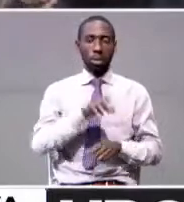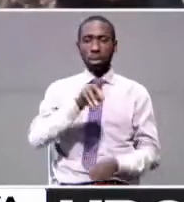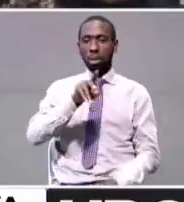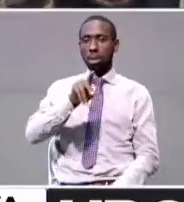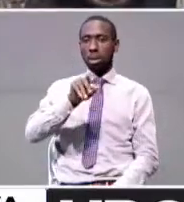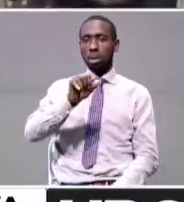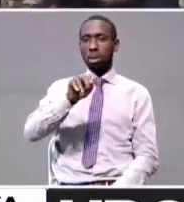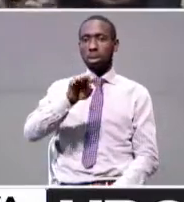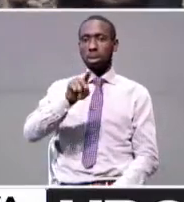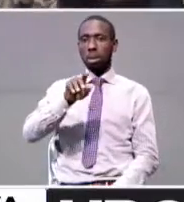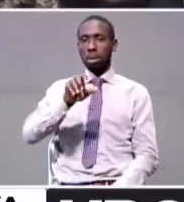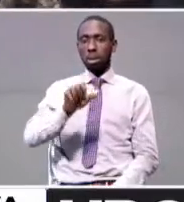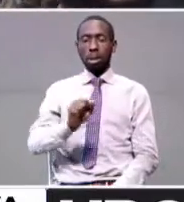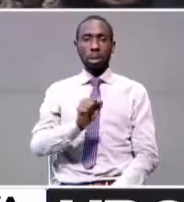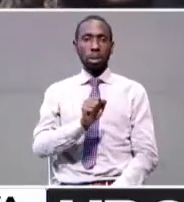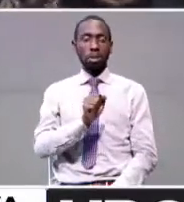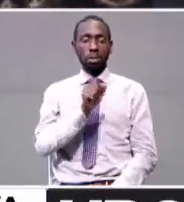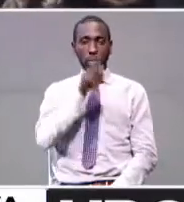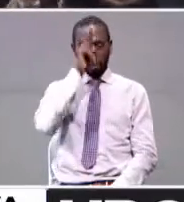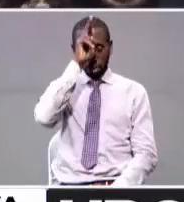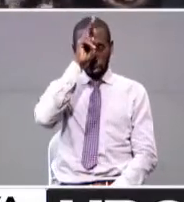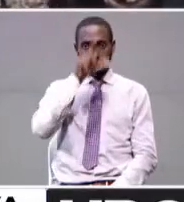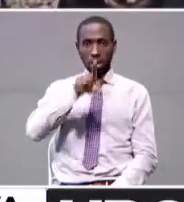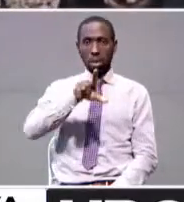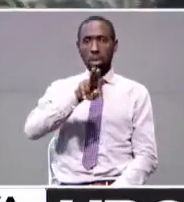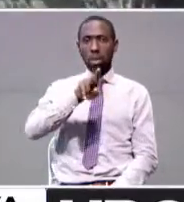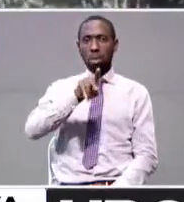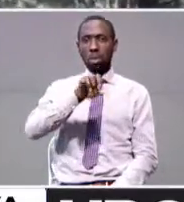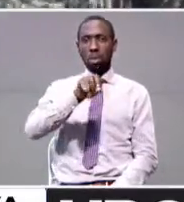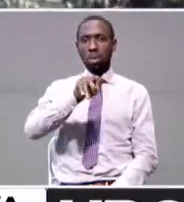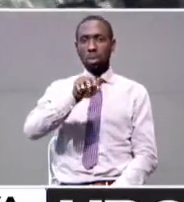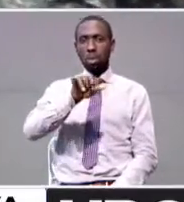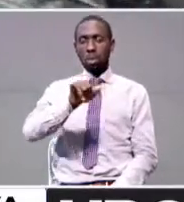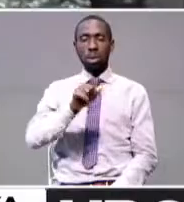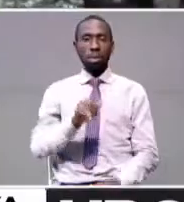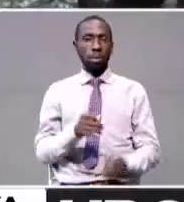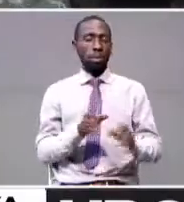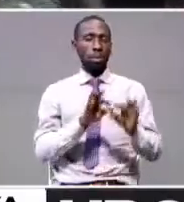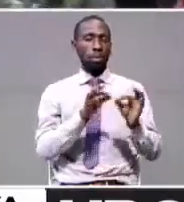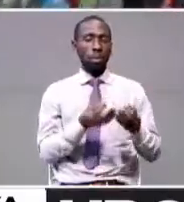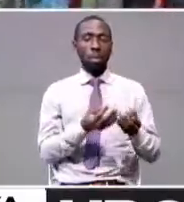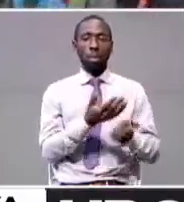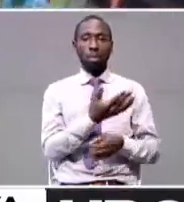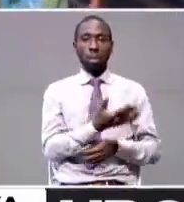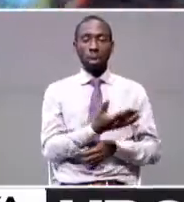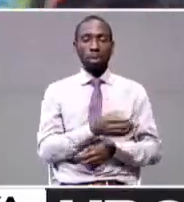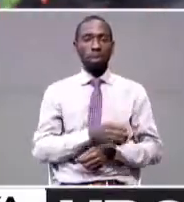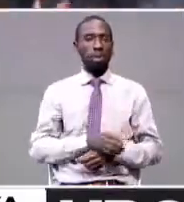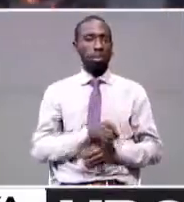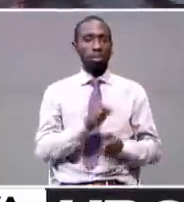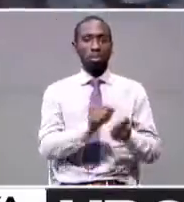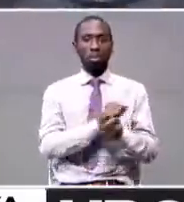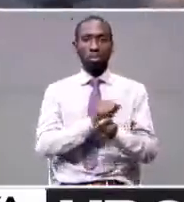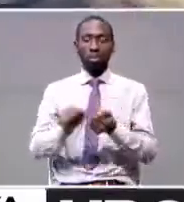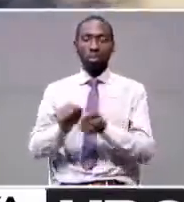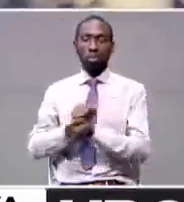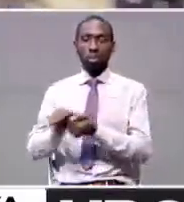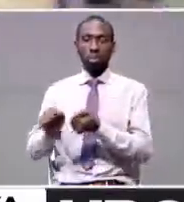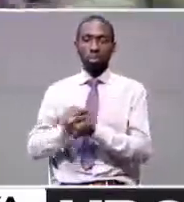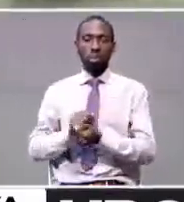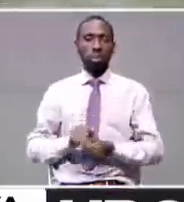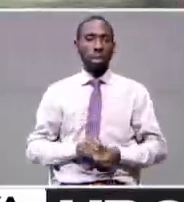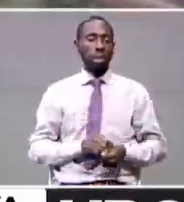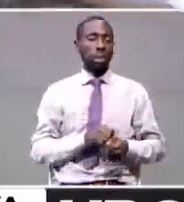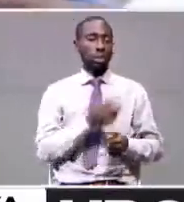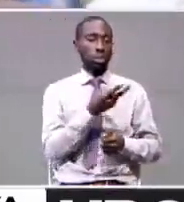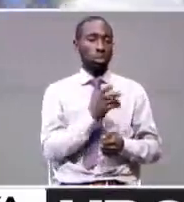ye Rukoki era nga amaka ataano ge gagambibwa okubanga gakoseddwa de mubeeramu abantu abasoba mu 20. Kitundu